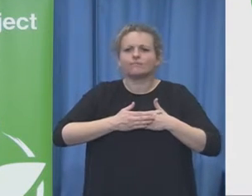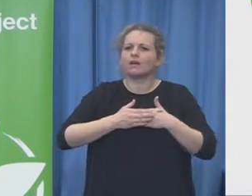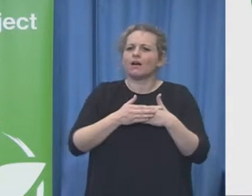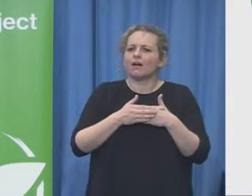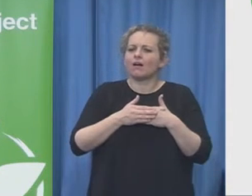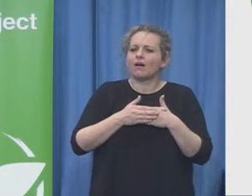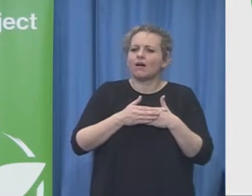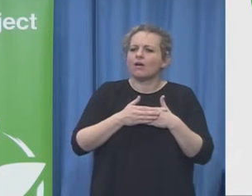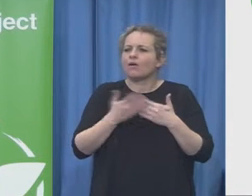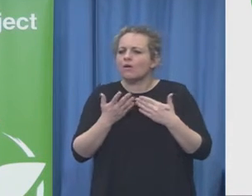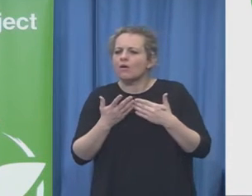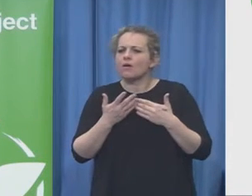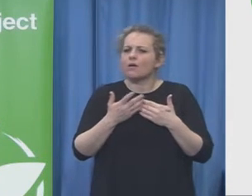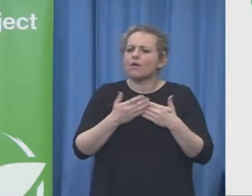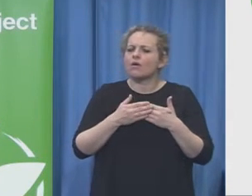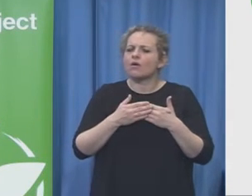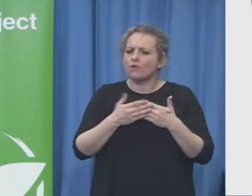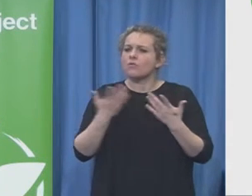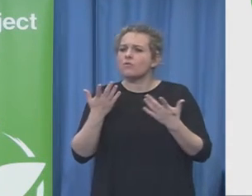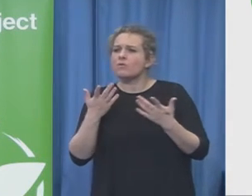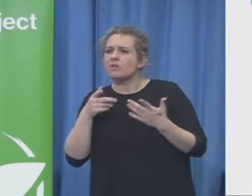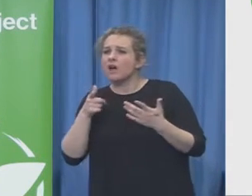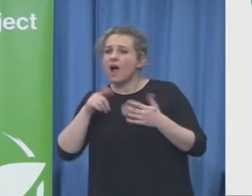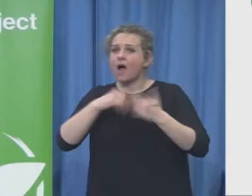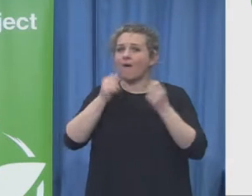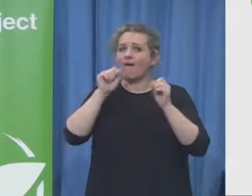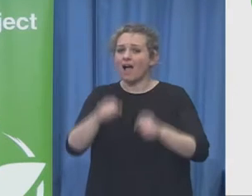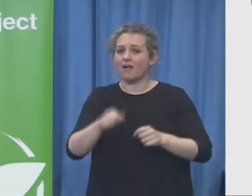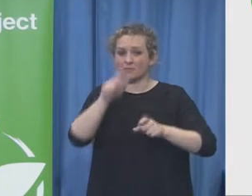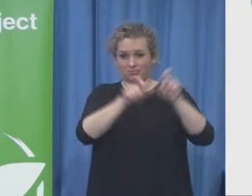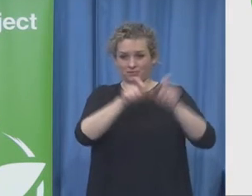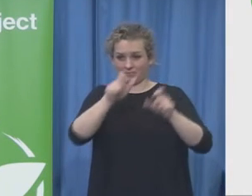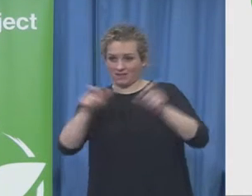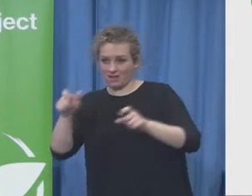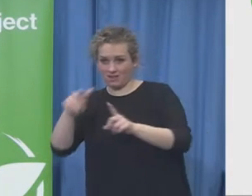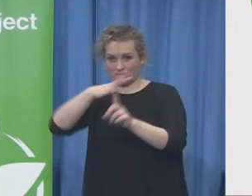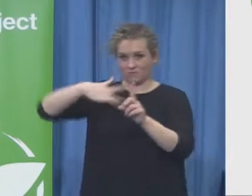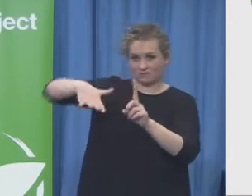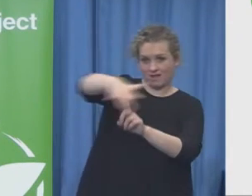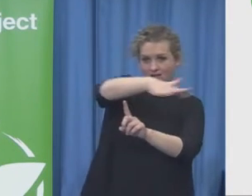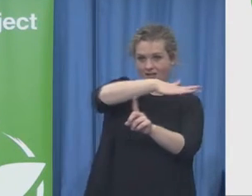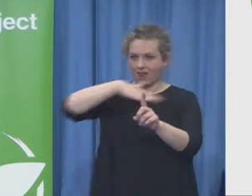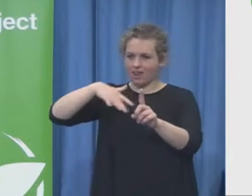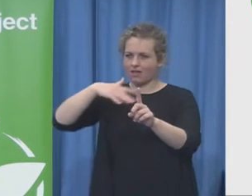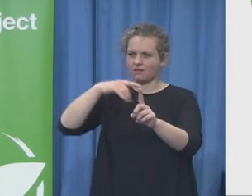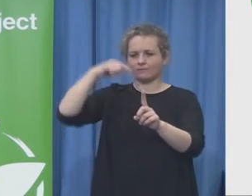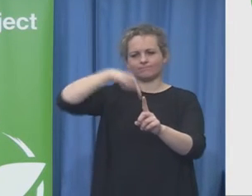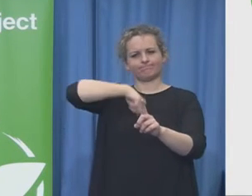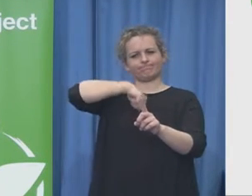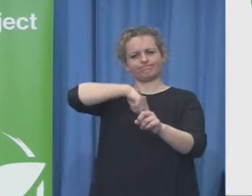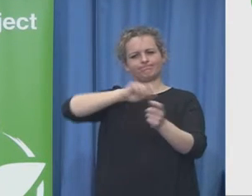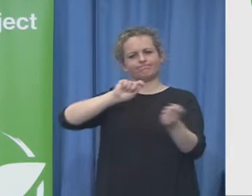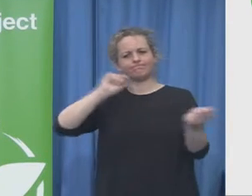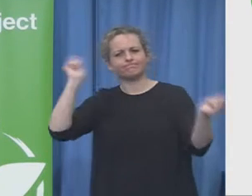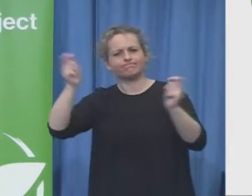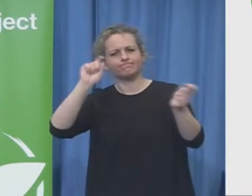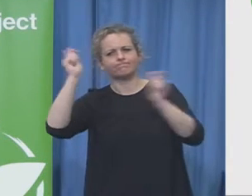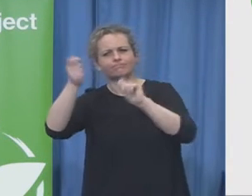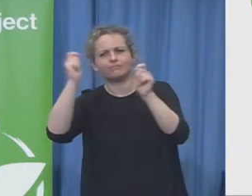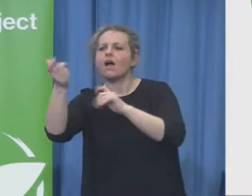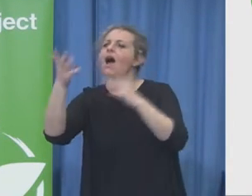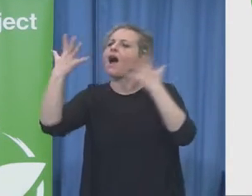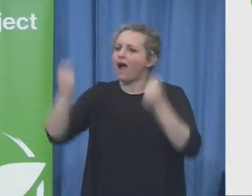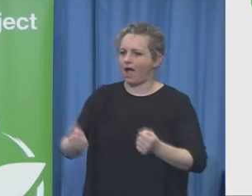long term, we really need to look at these softer aspects and really take care